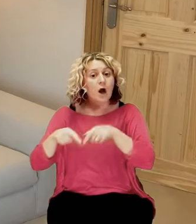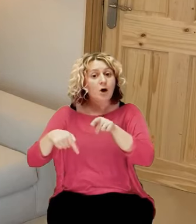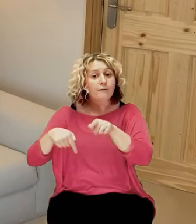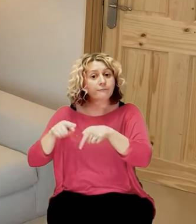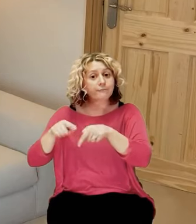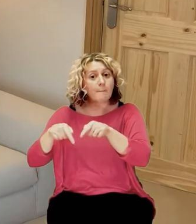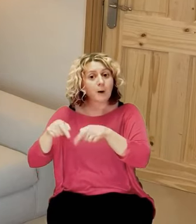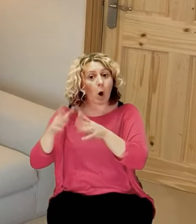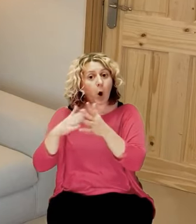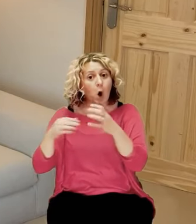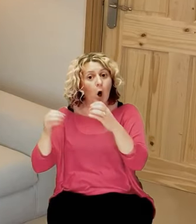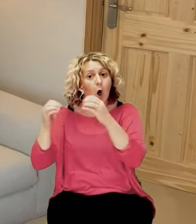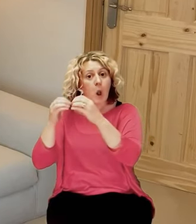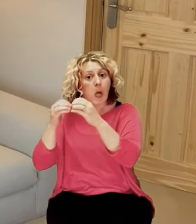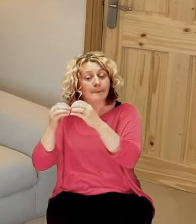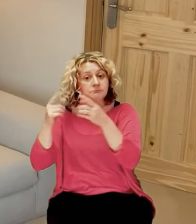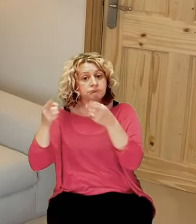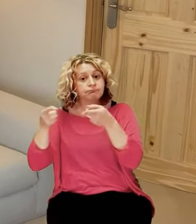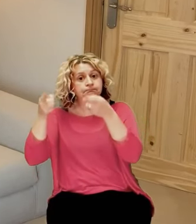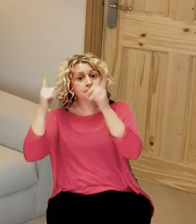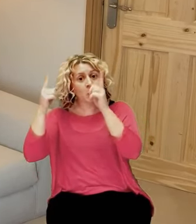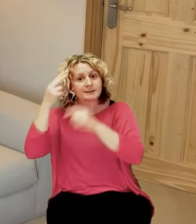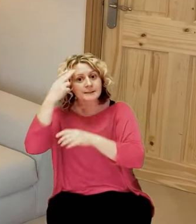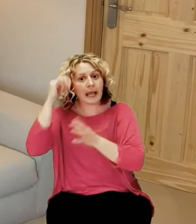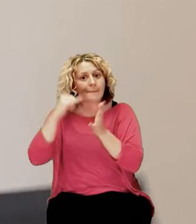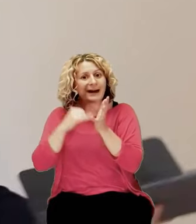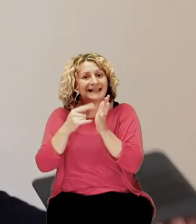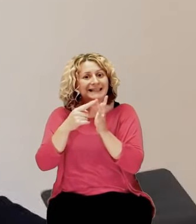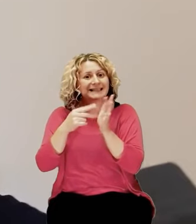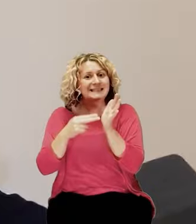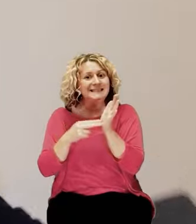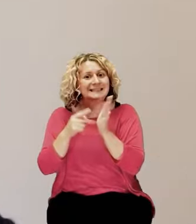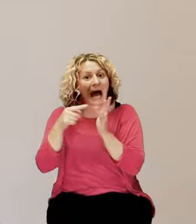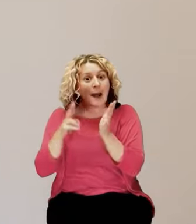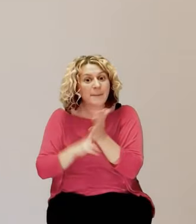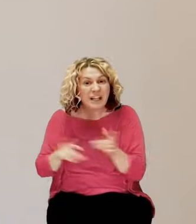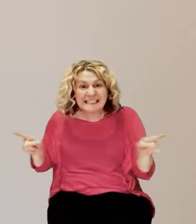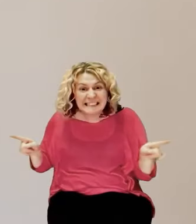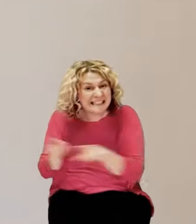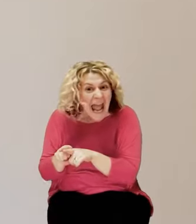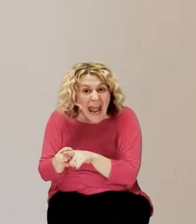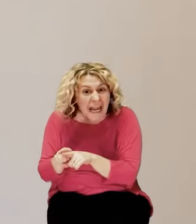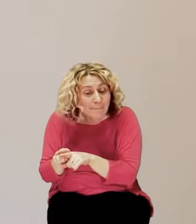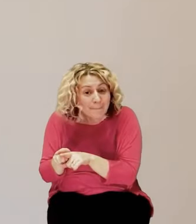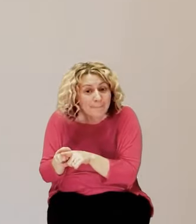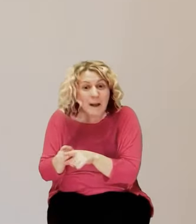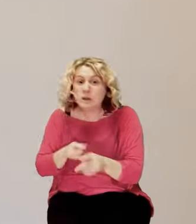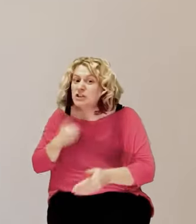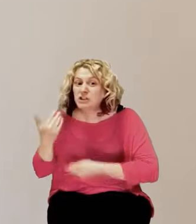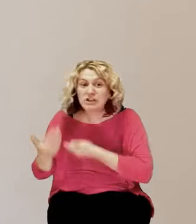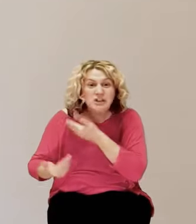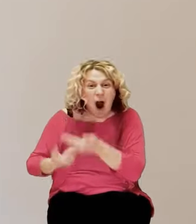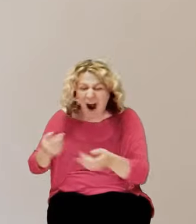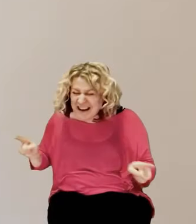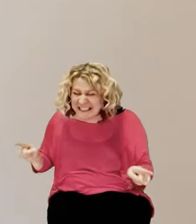club, and the head of the academy was called Simon. Same guy, same